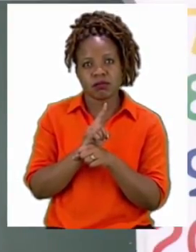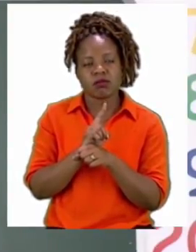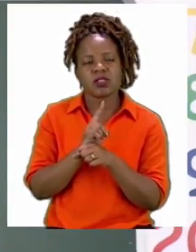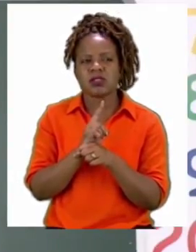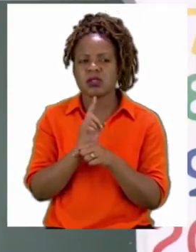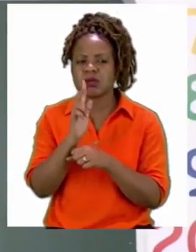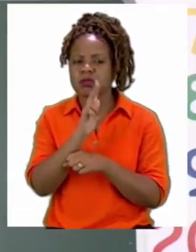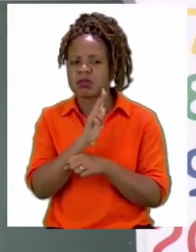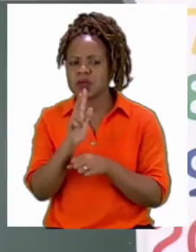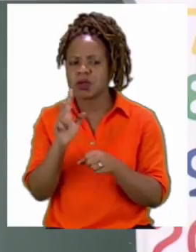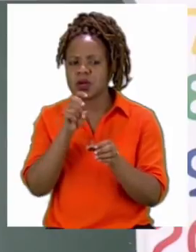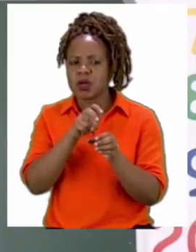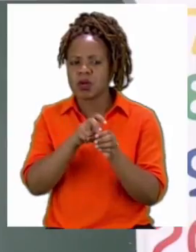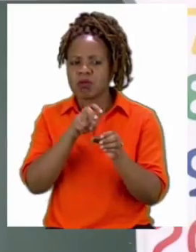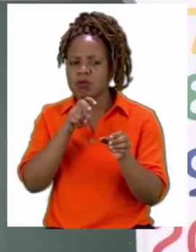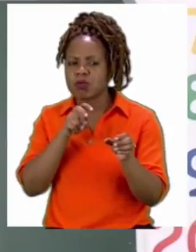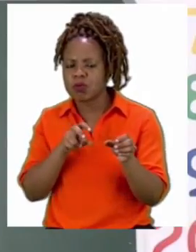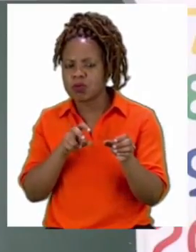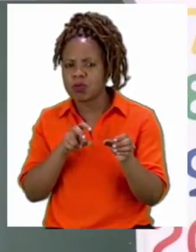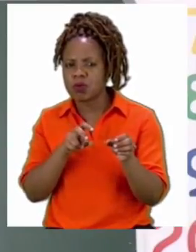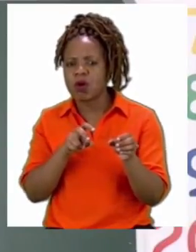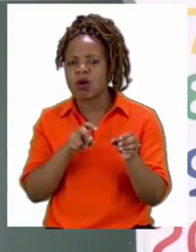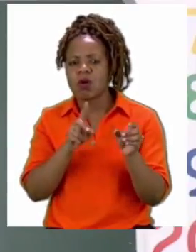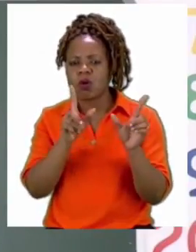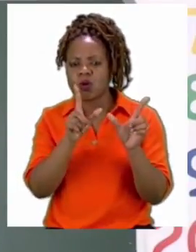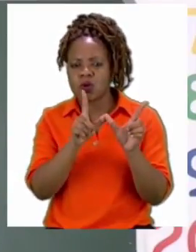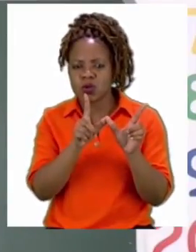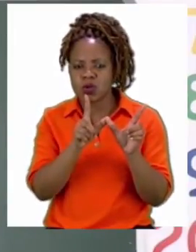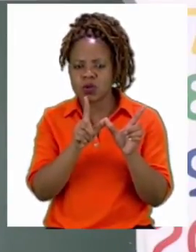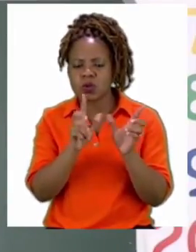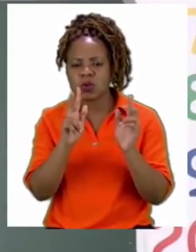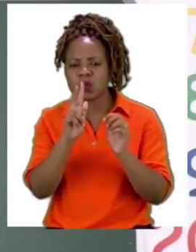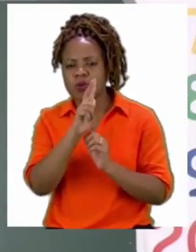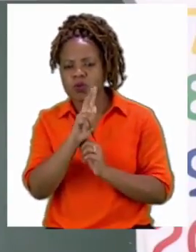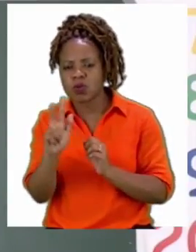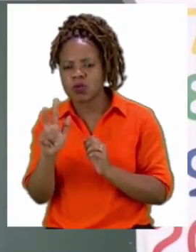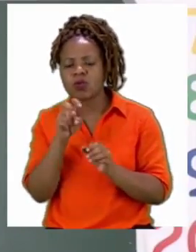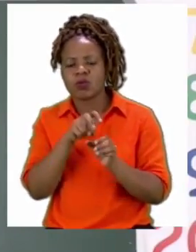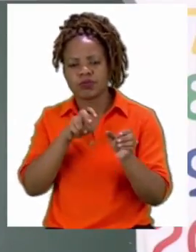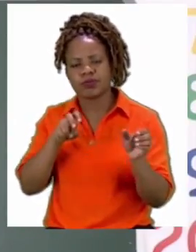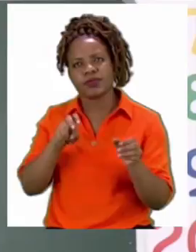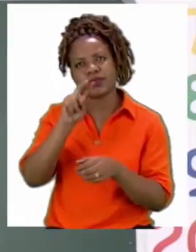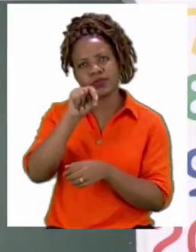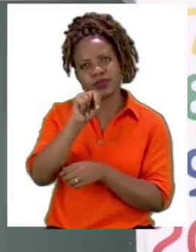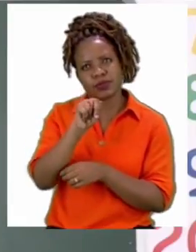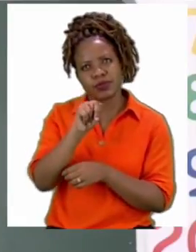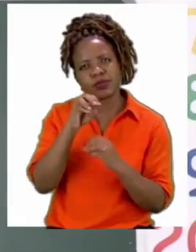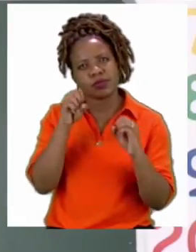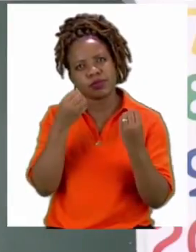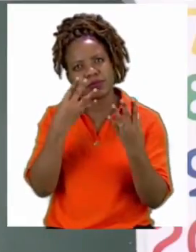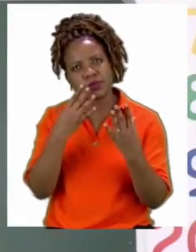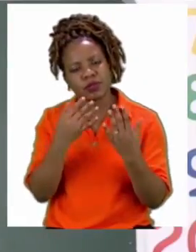Windhoek and Ondangwa. So we are going to add 39 plus